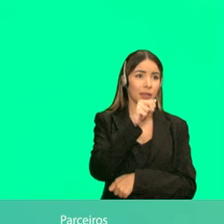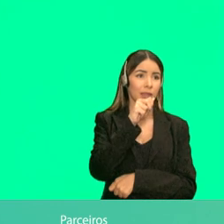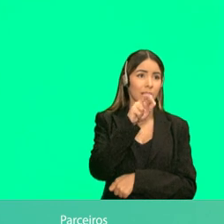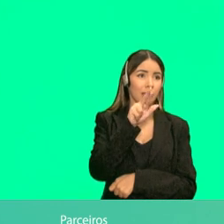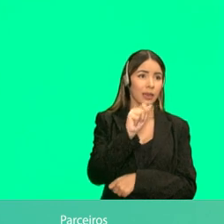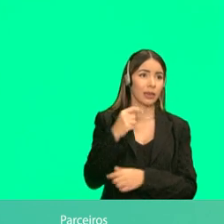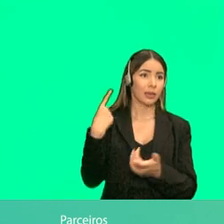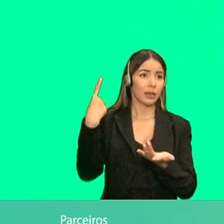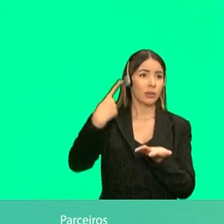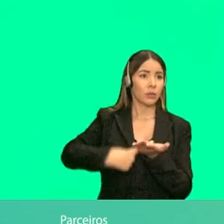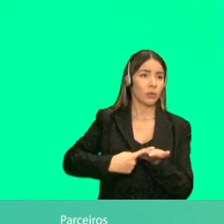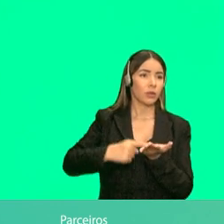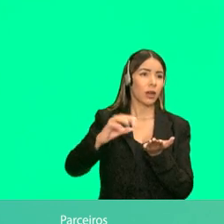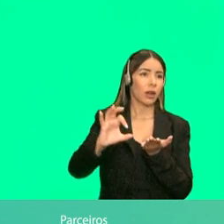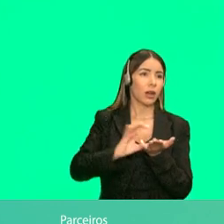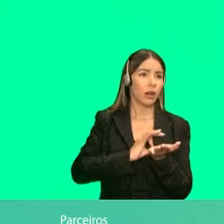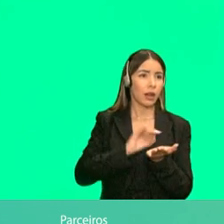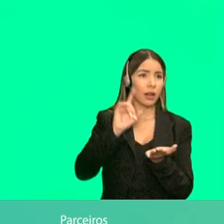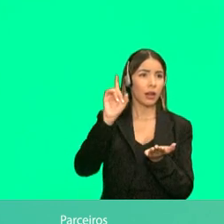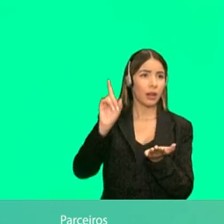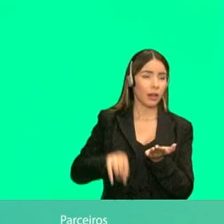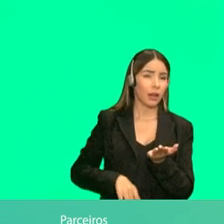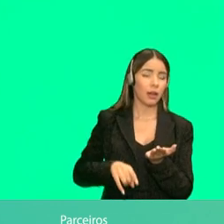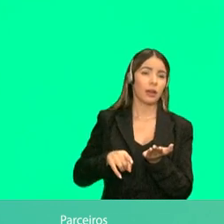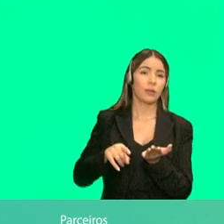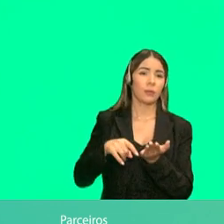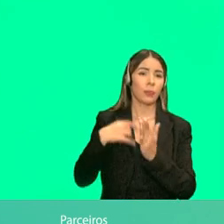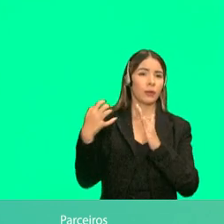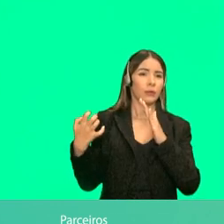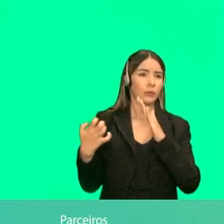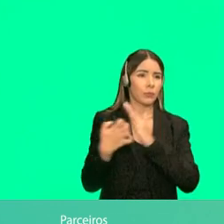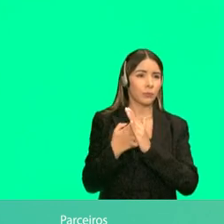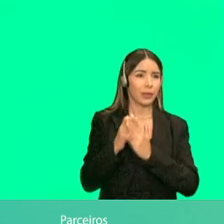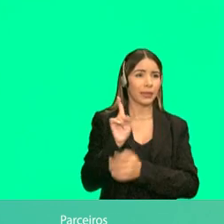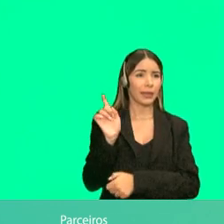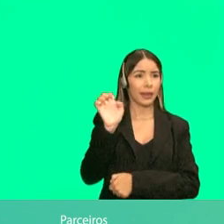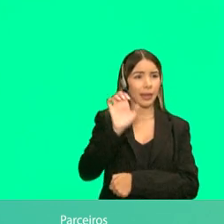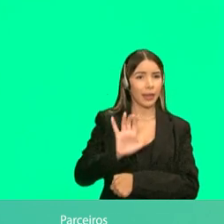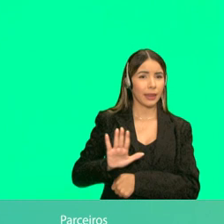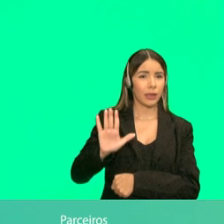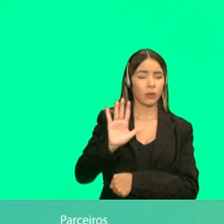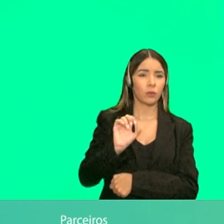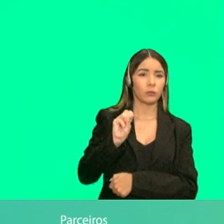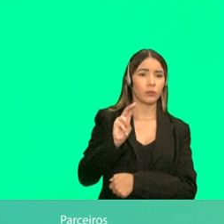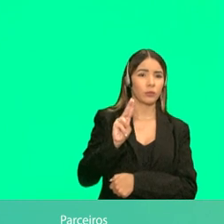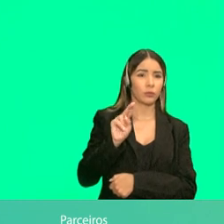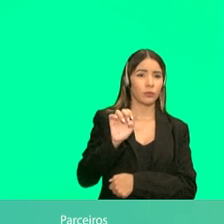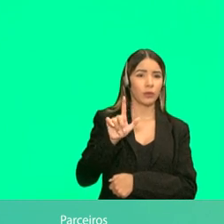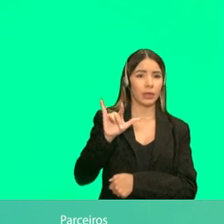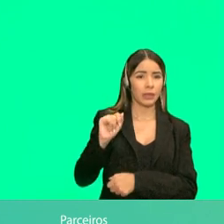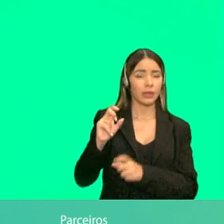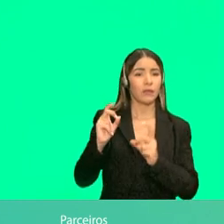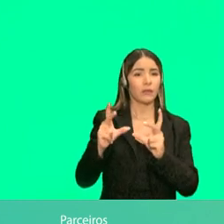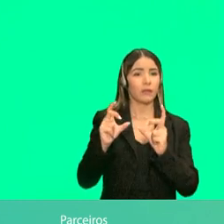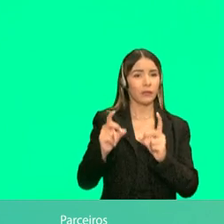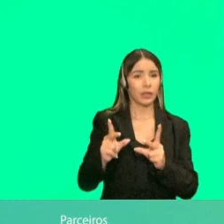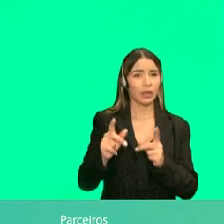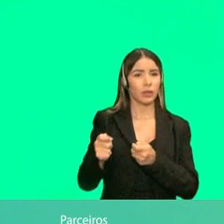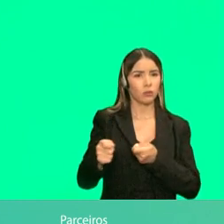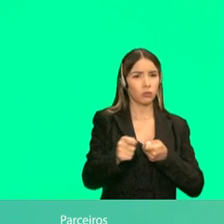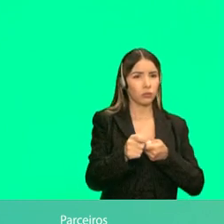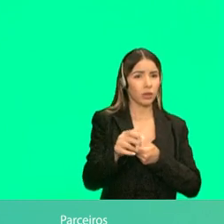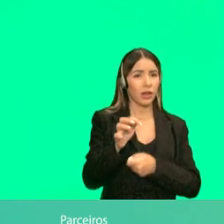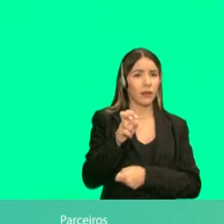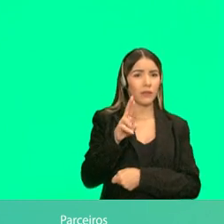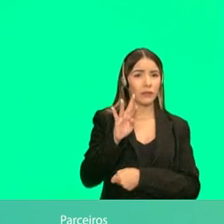supply a northern country. And we've invested in some, in the construction of a boat,